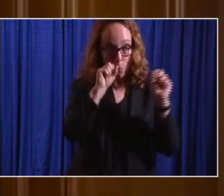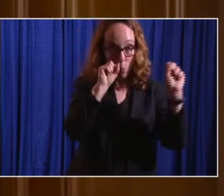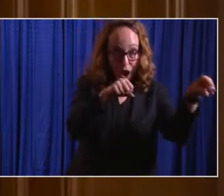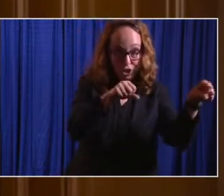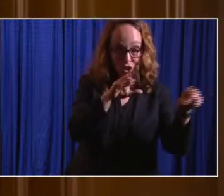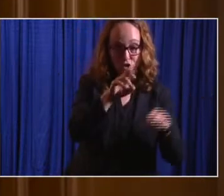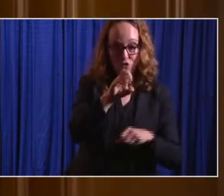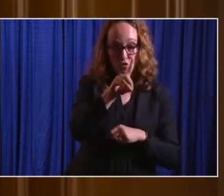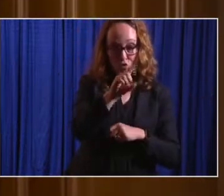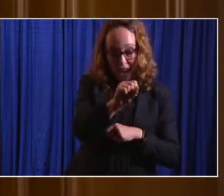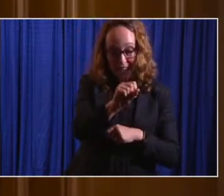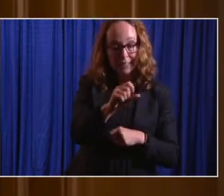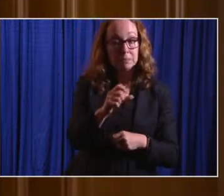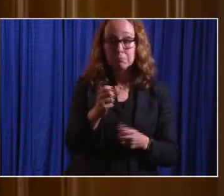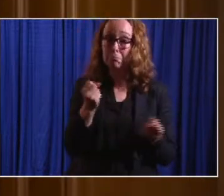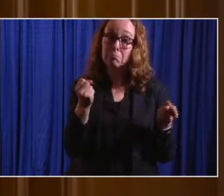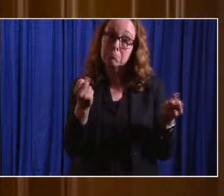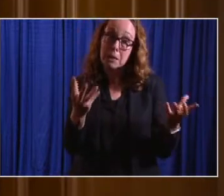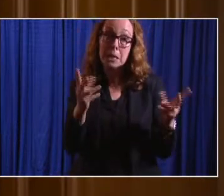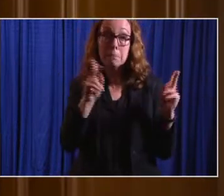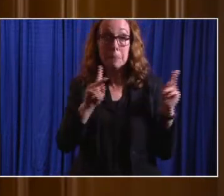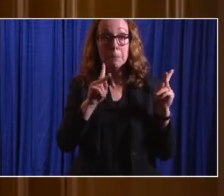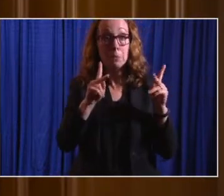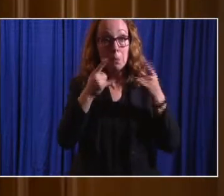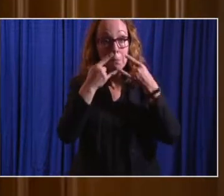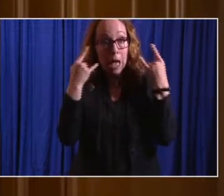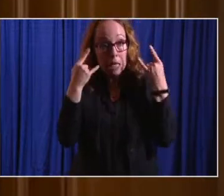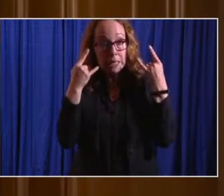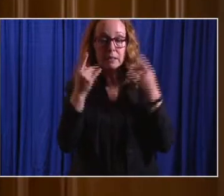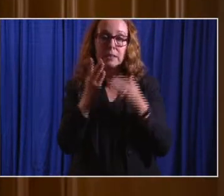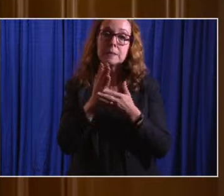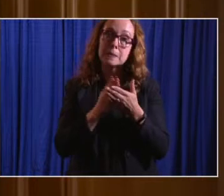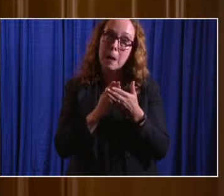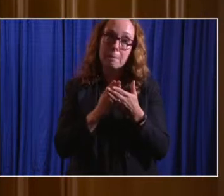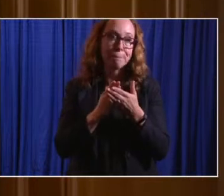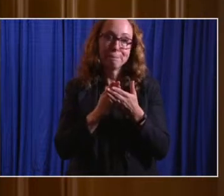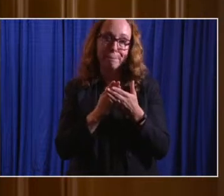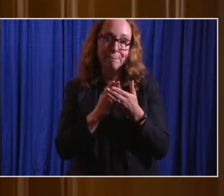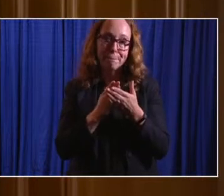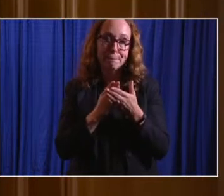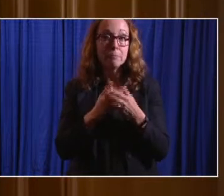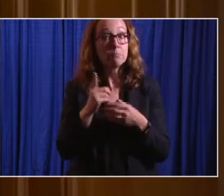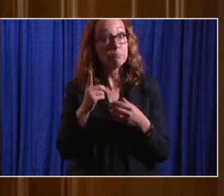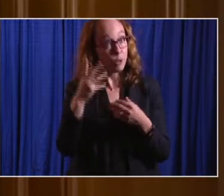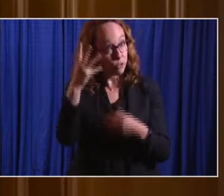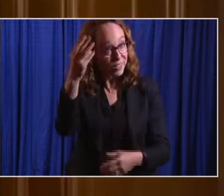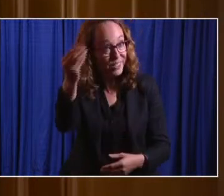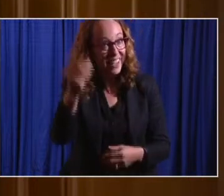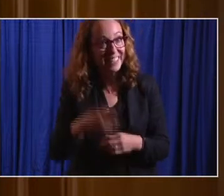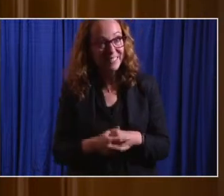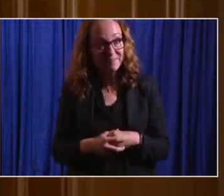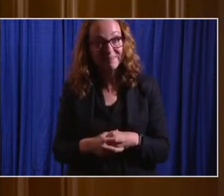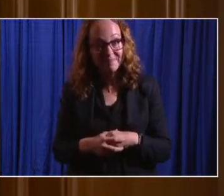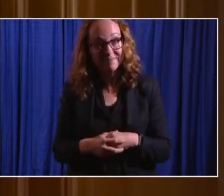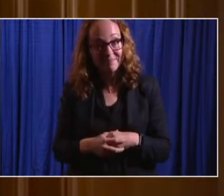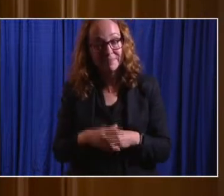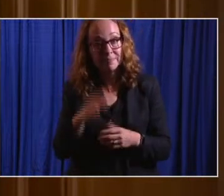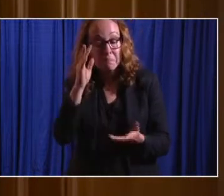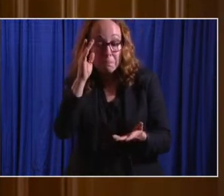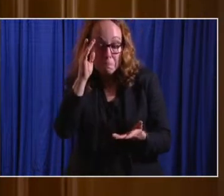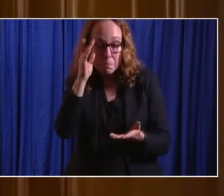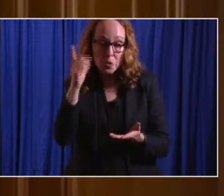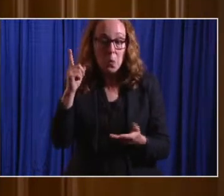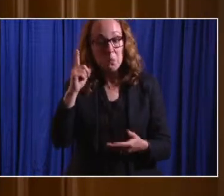a lot of people have masks on, some don't. But they are outside. And, I think things are going